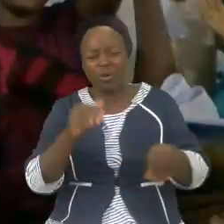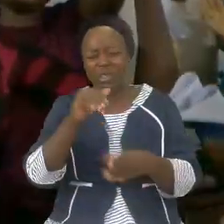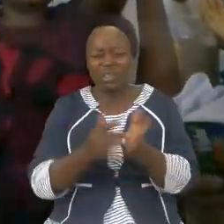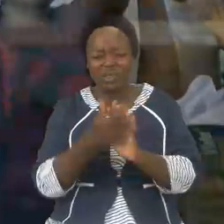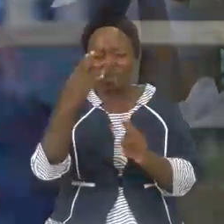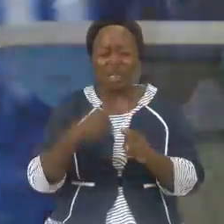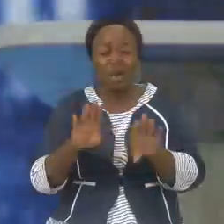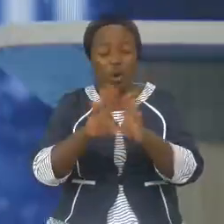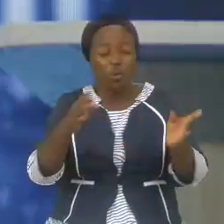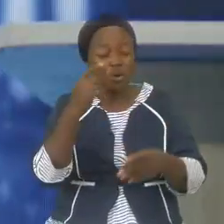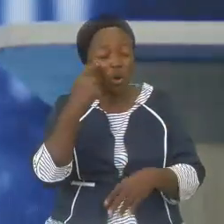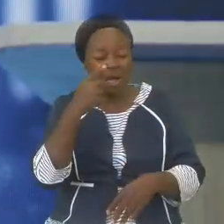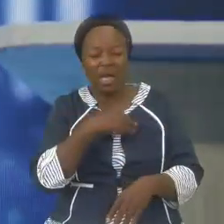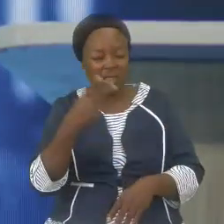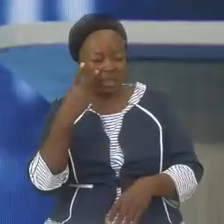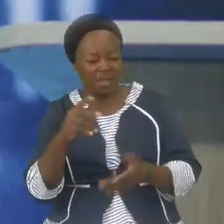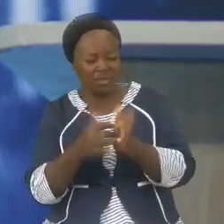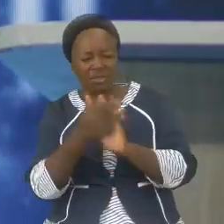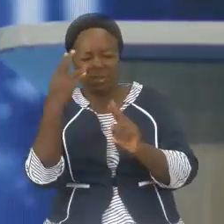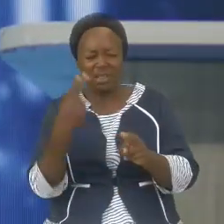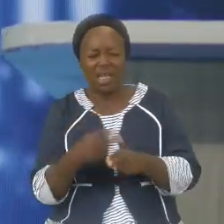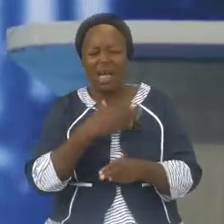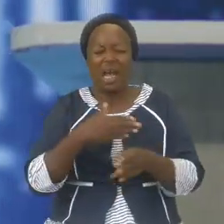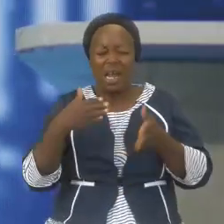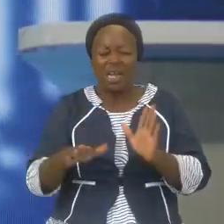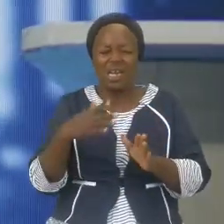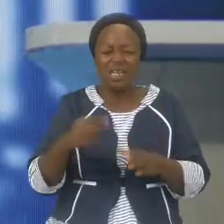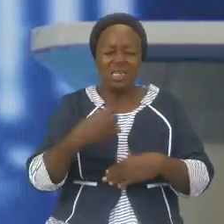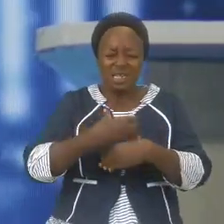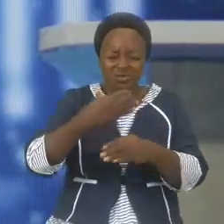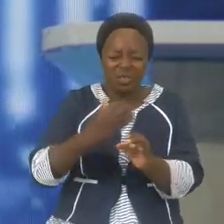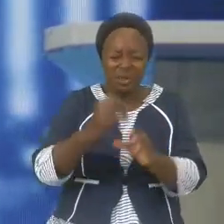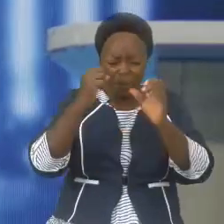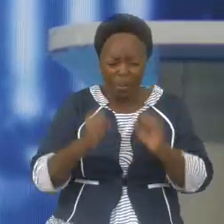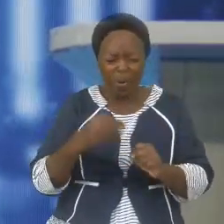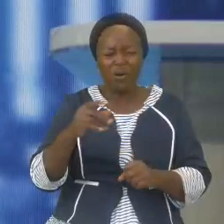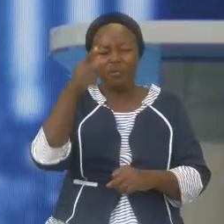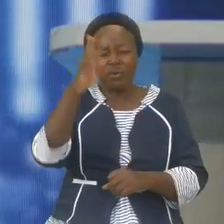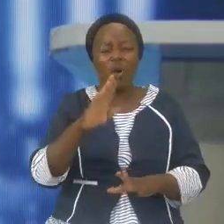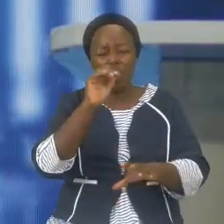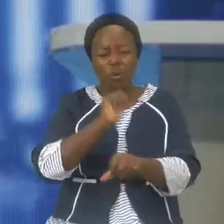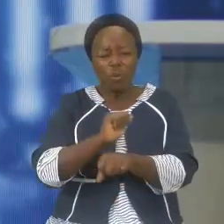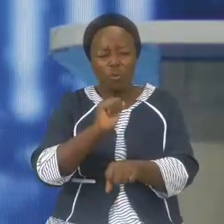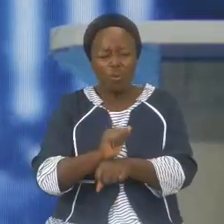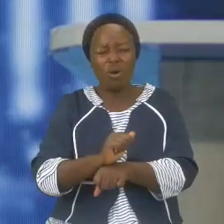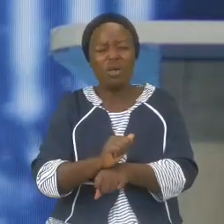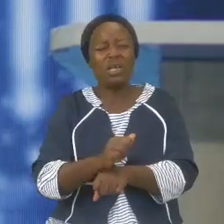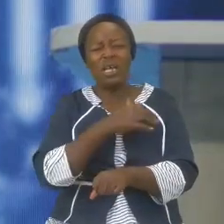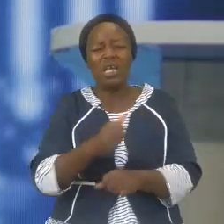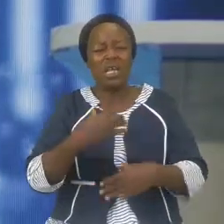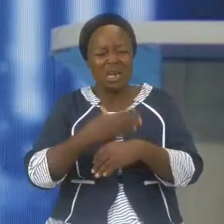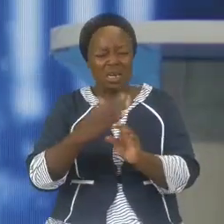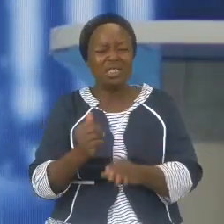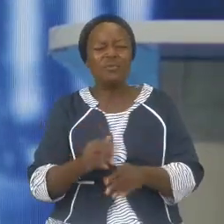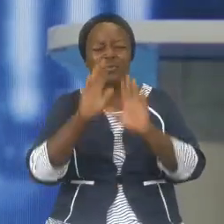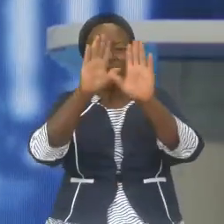your eyes and see, and let the creative power of God work a creative miracle in